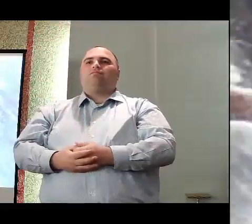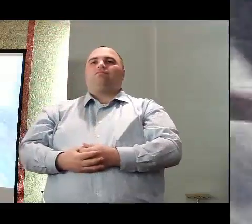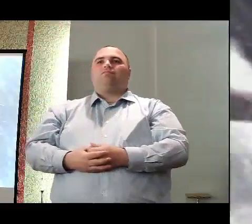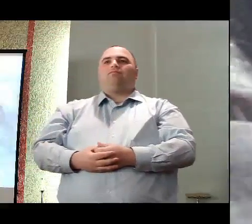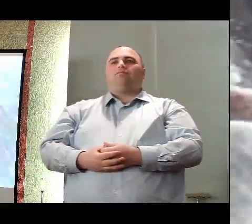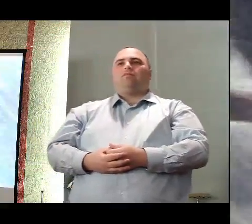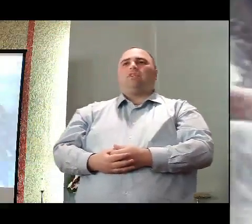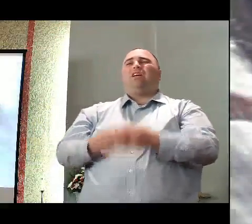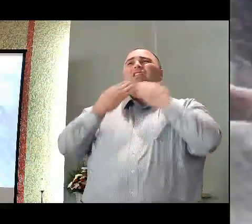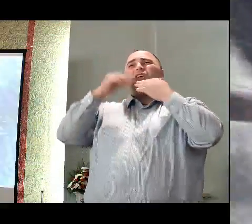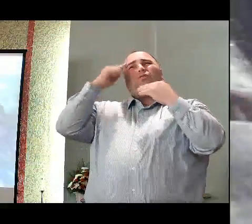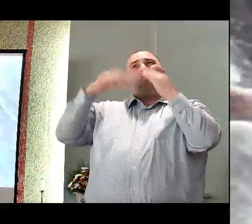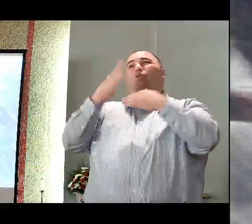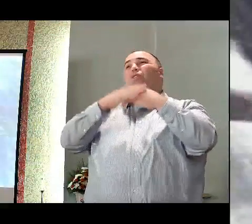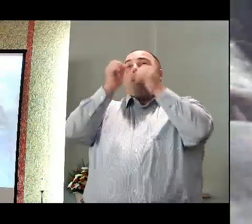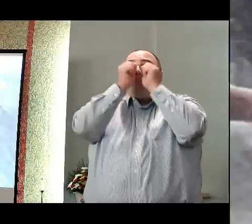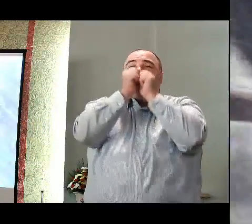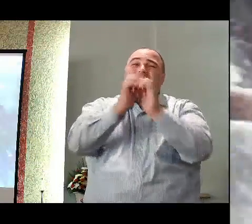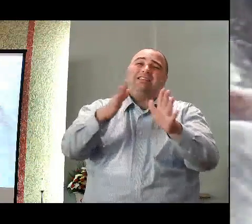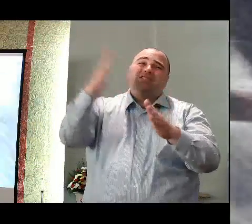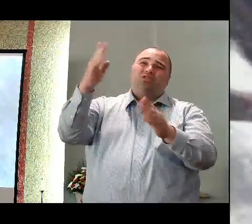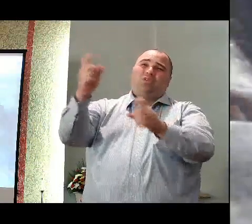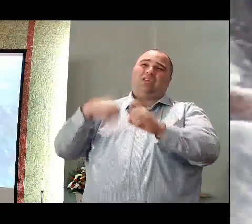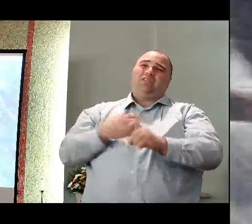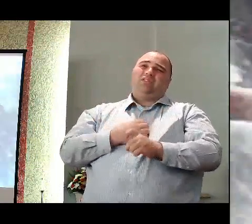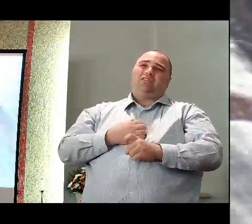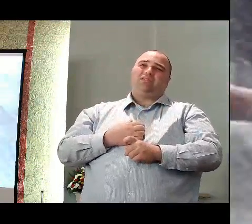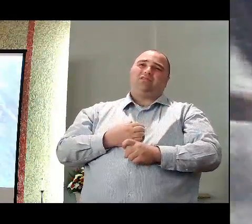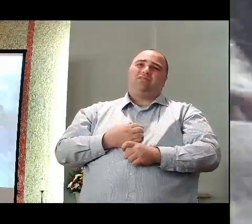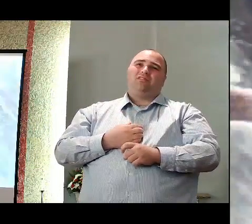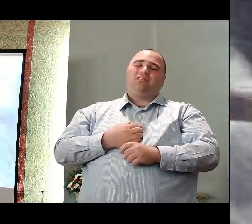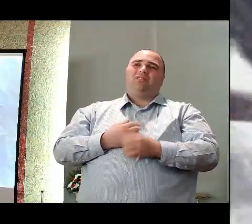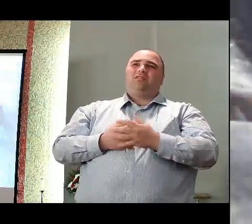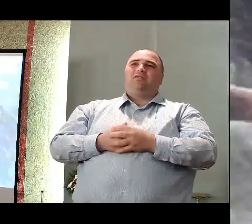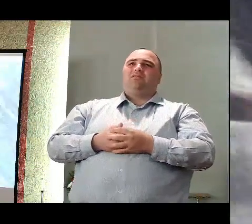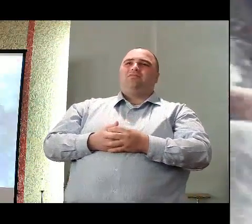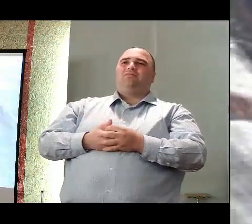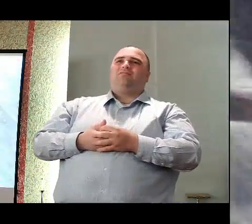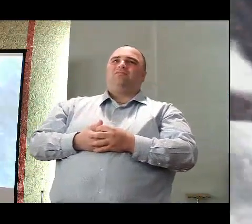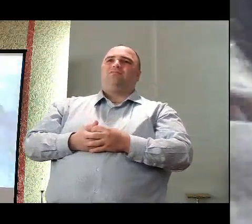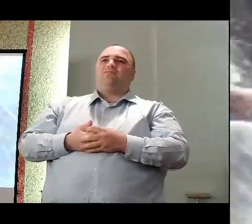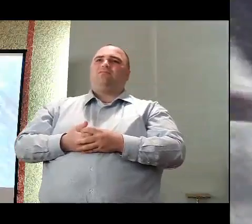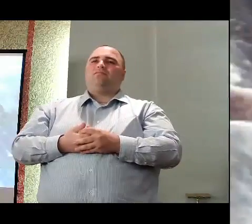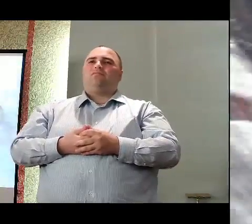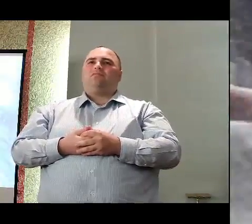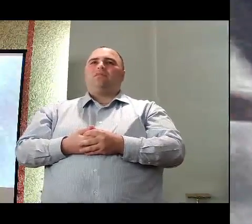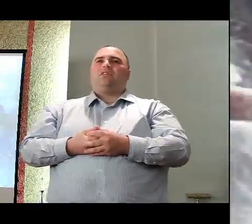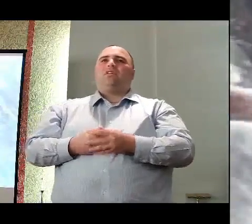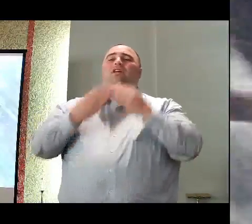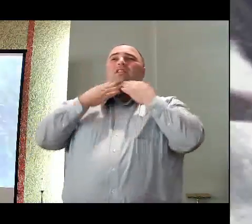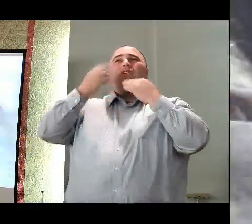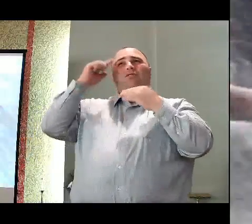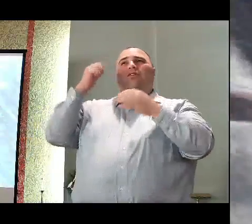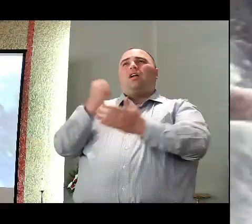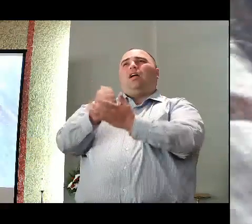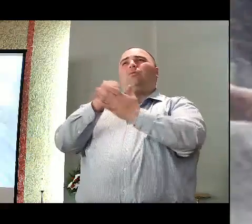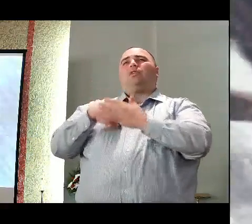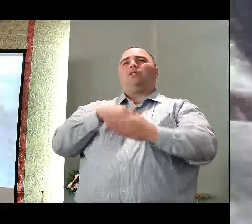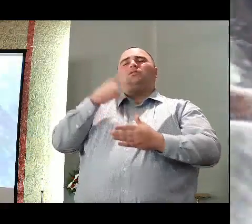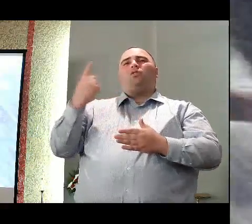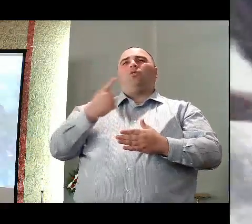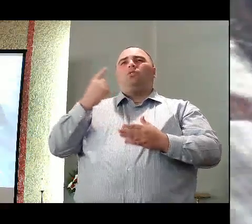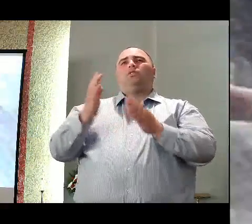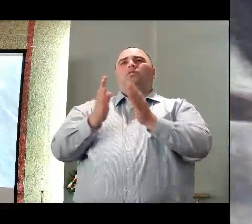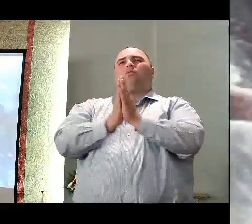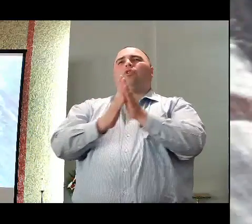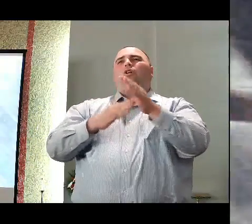the blessings that you've given us to be generous, blessing back in every way that we can see. Thank you for helping us see those things. We